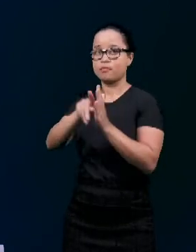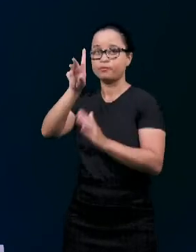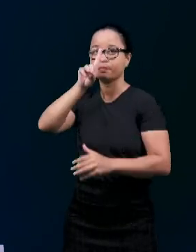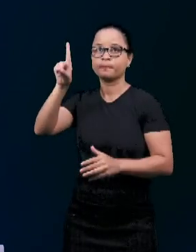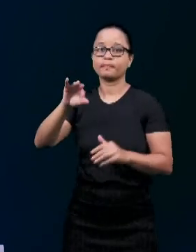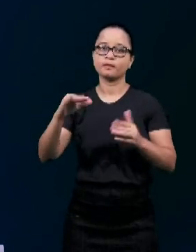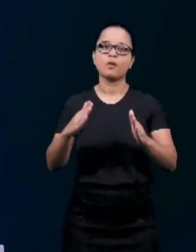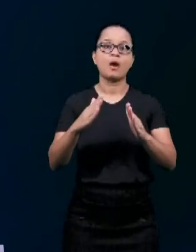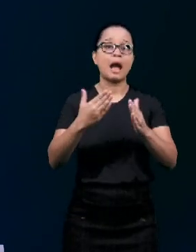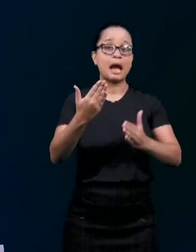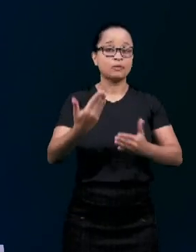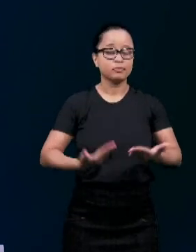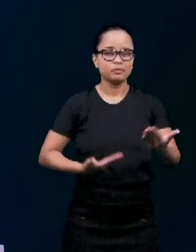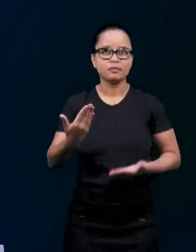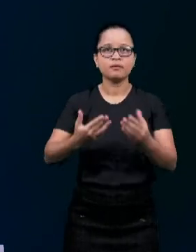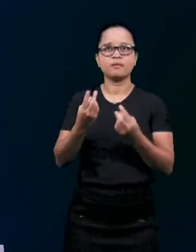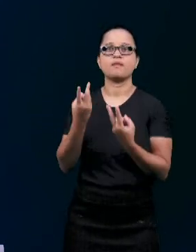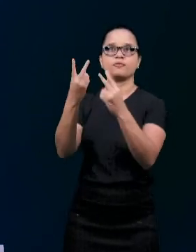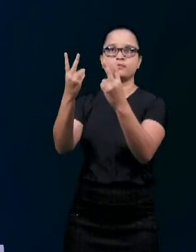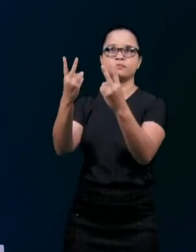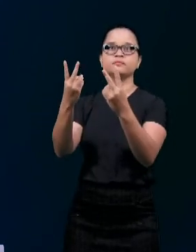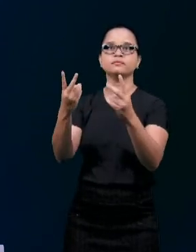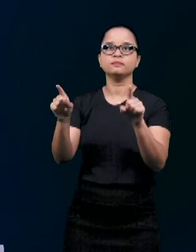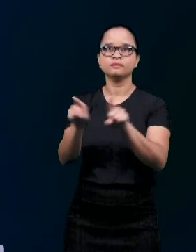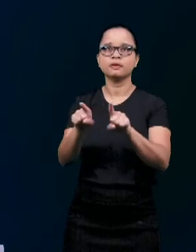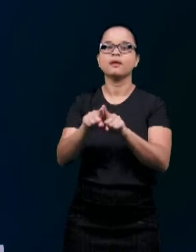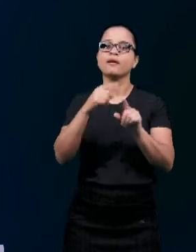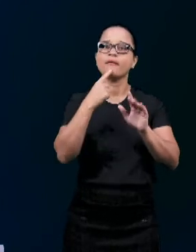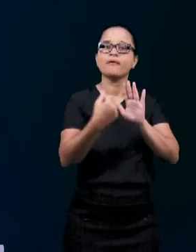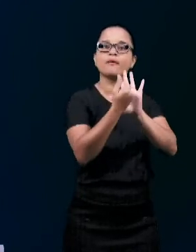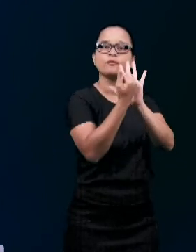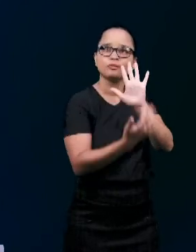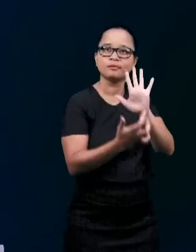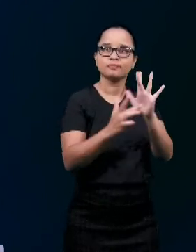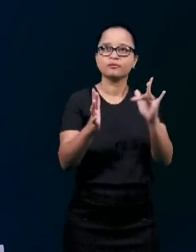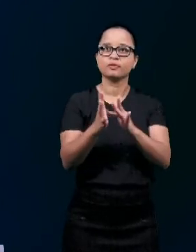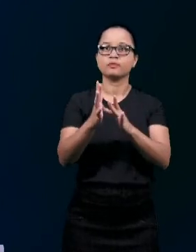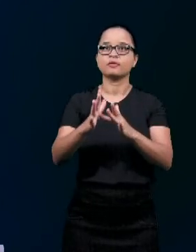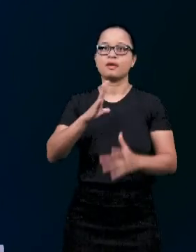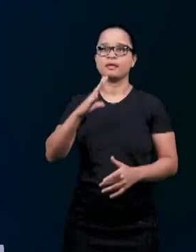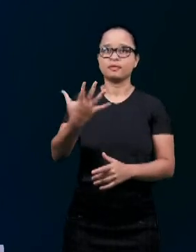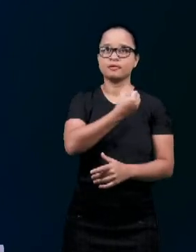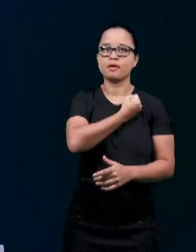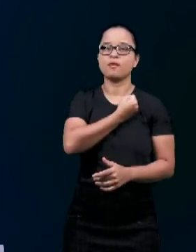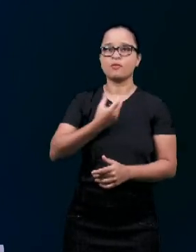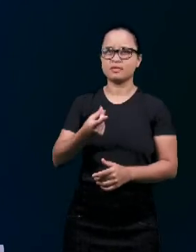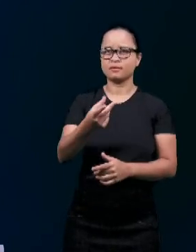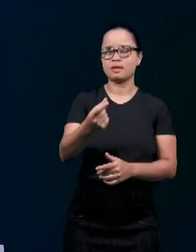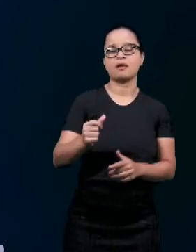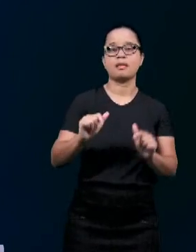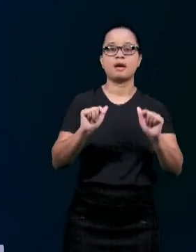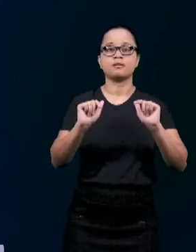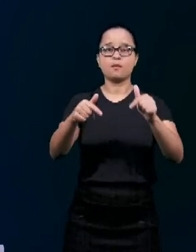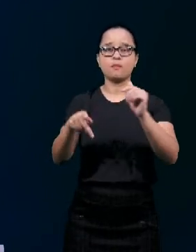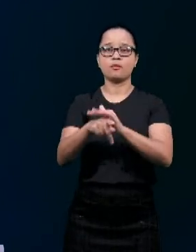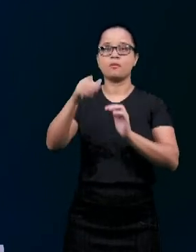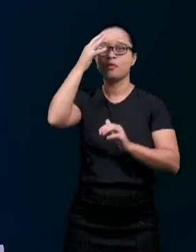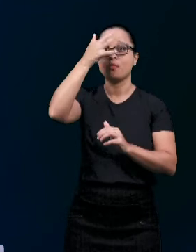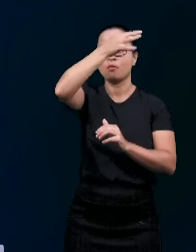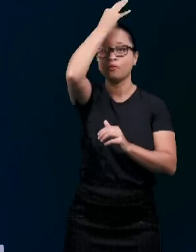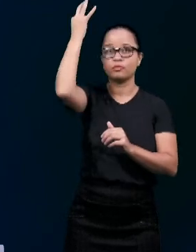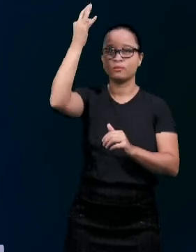blood of Jesus Christ, and we are saved and given eternal life. And through the operations of the Holy Spirit,